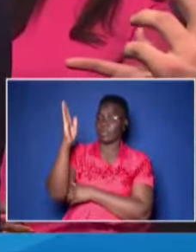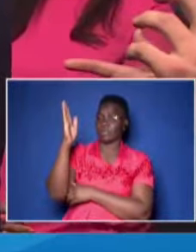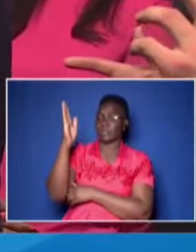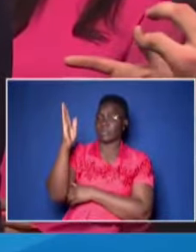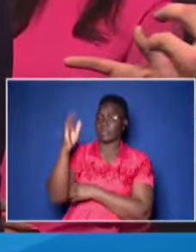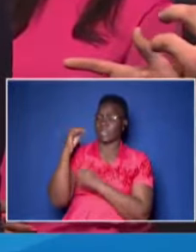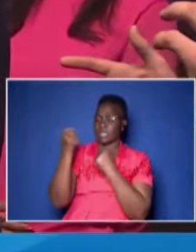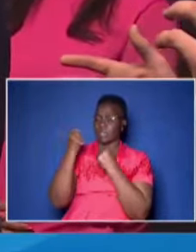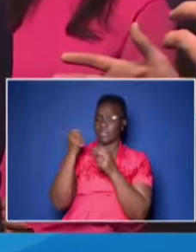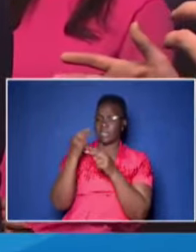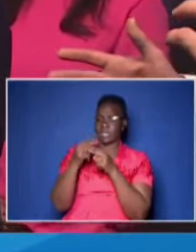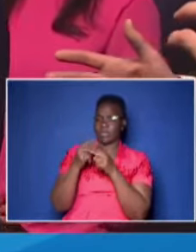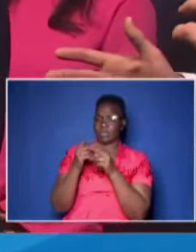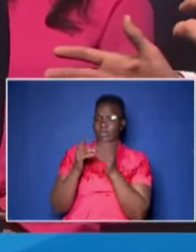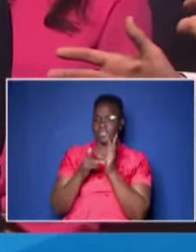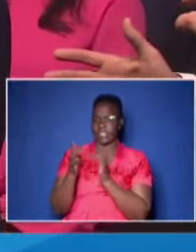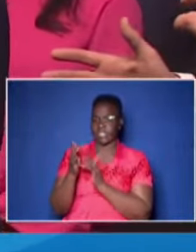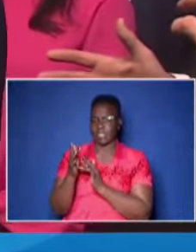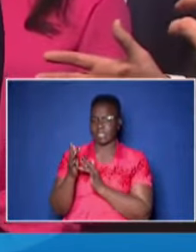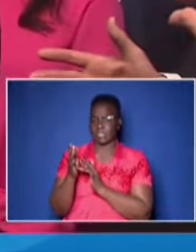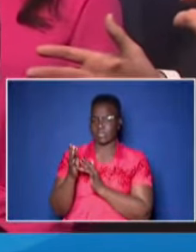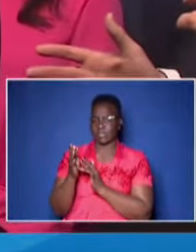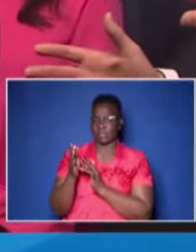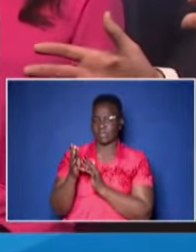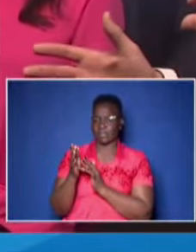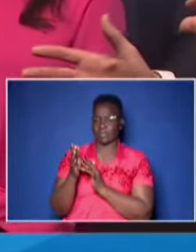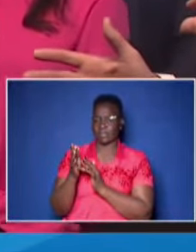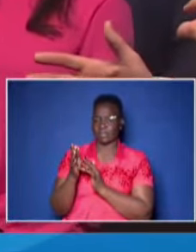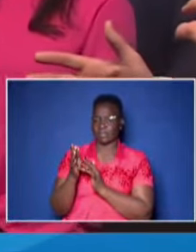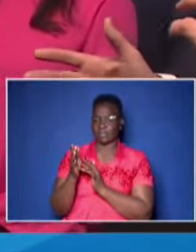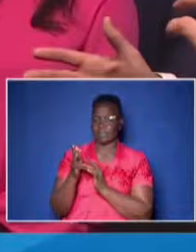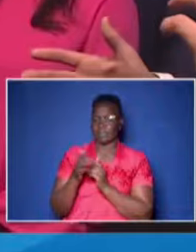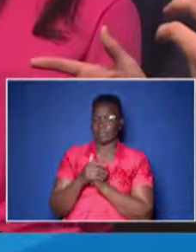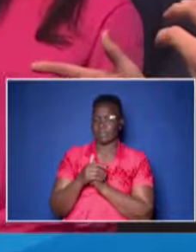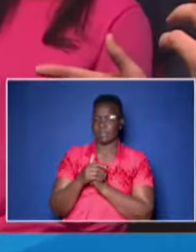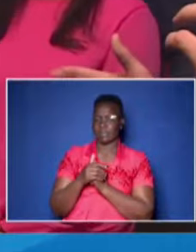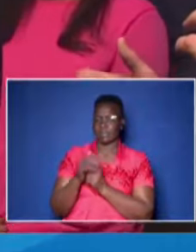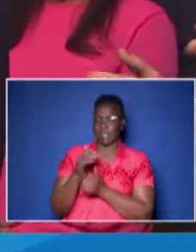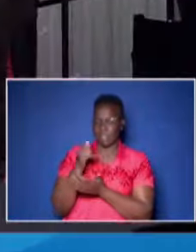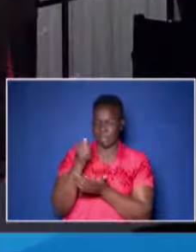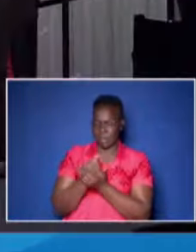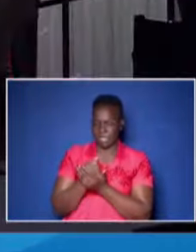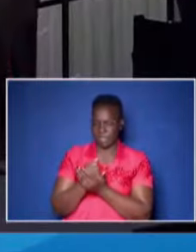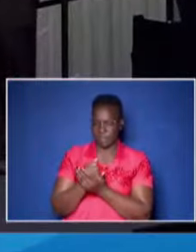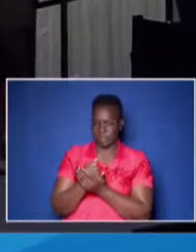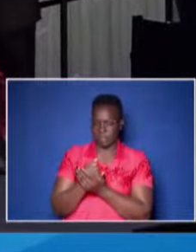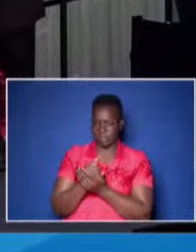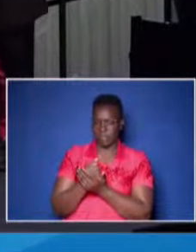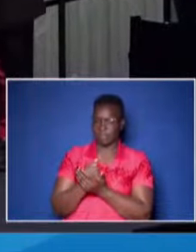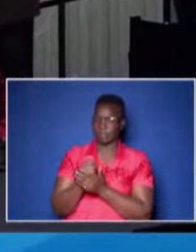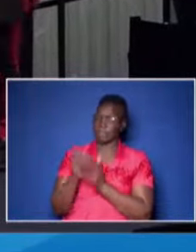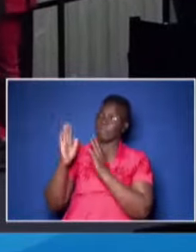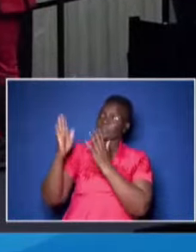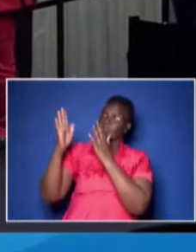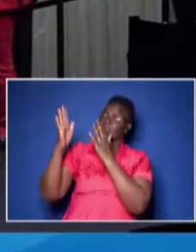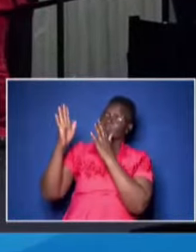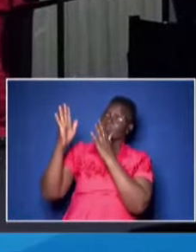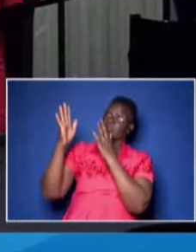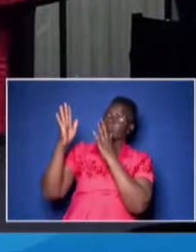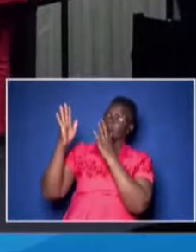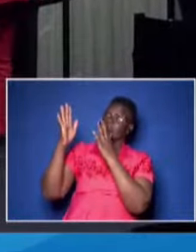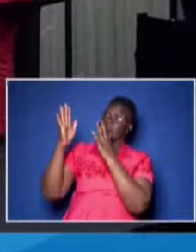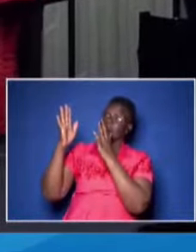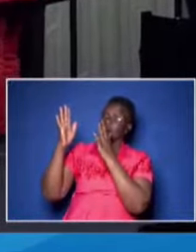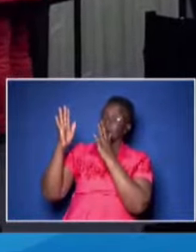name of Jesus amen amen can we give the Lord a mighty hand of